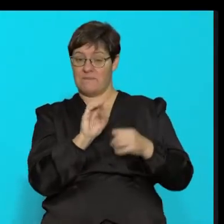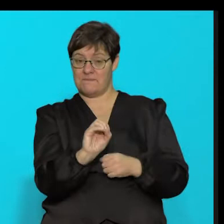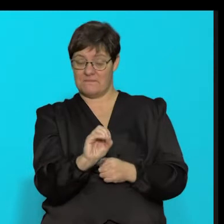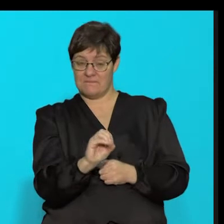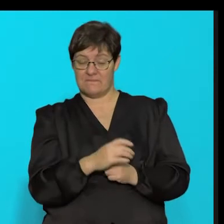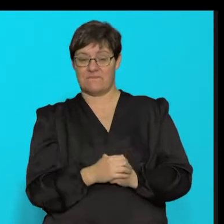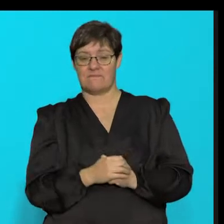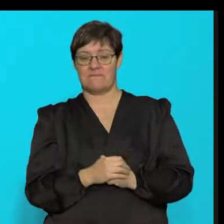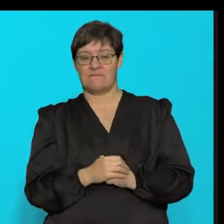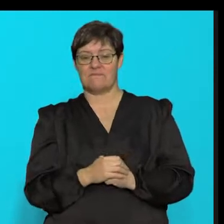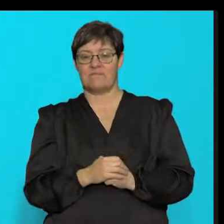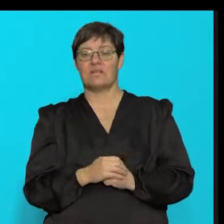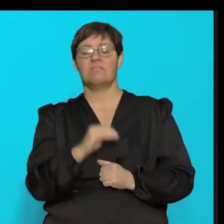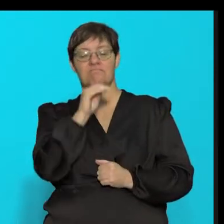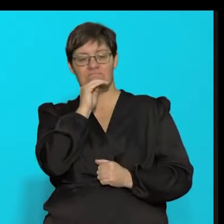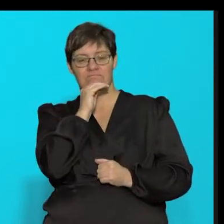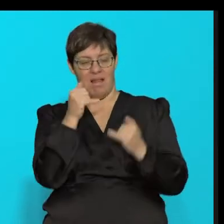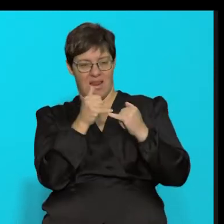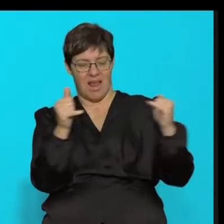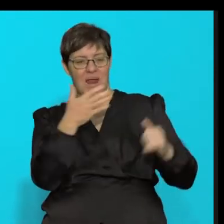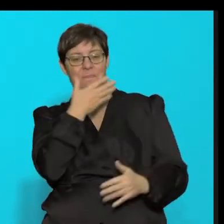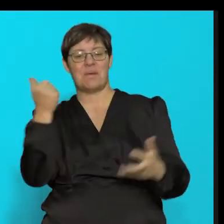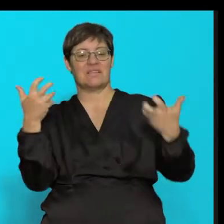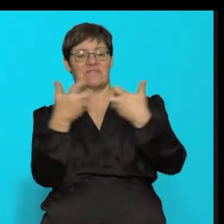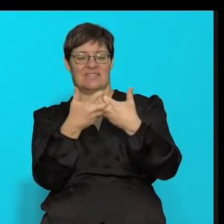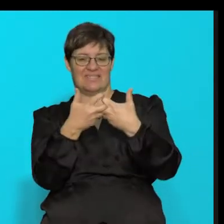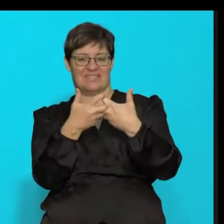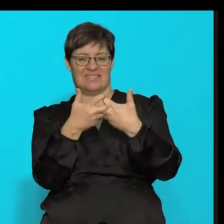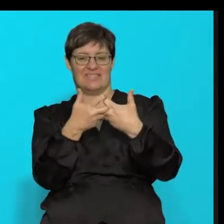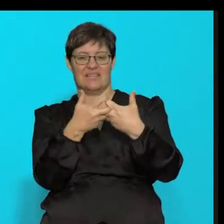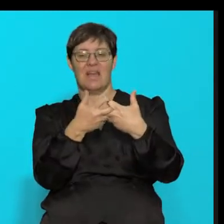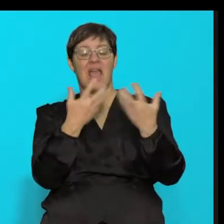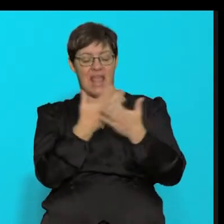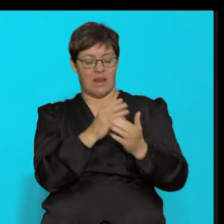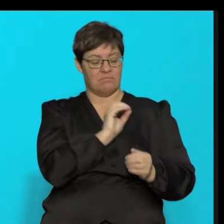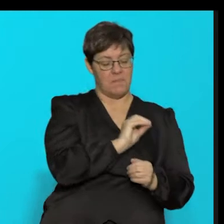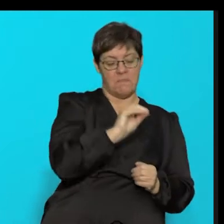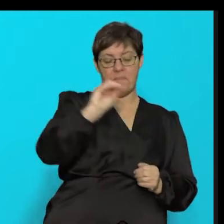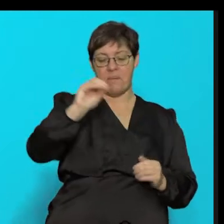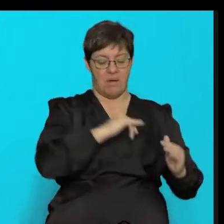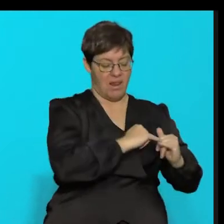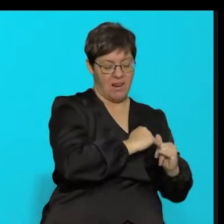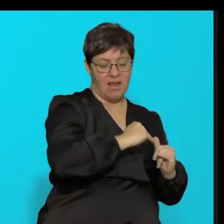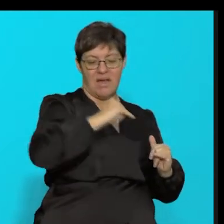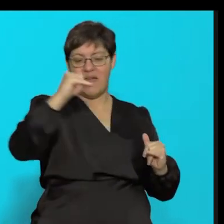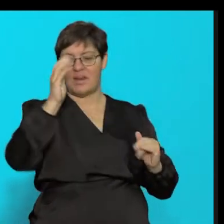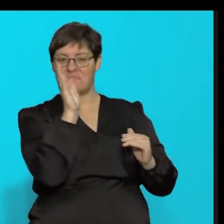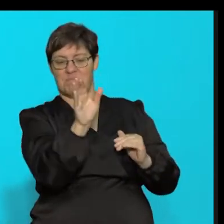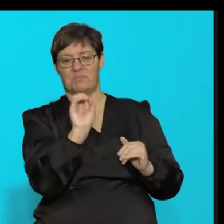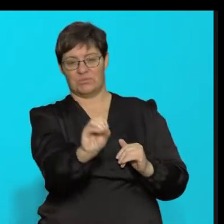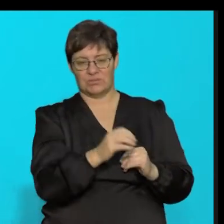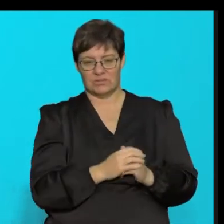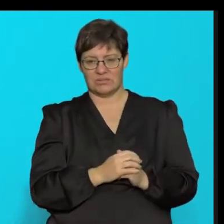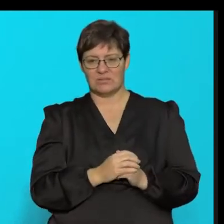between two variables, a line of best fit can be drawn on a scatter plot or